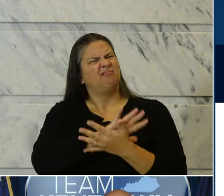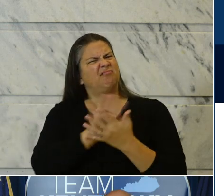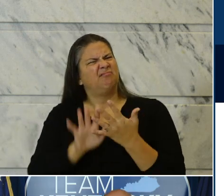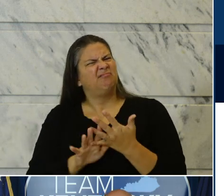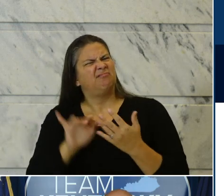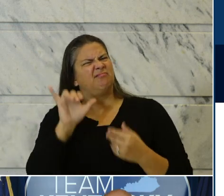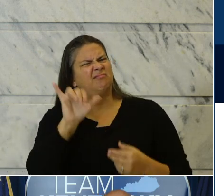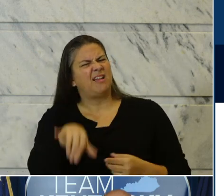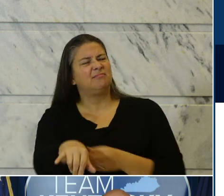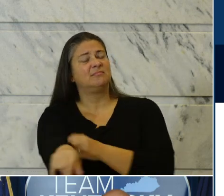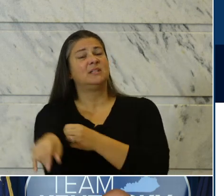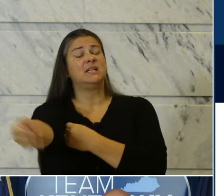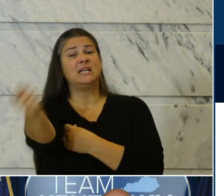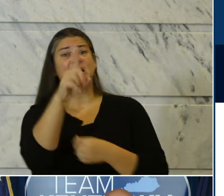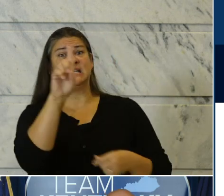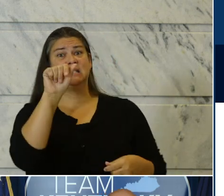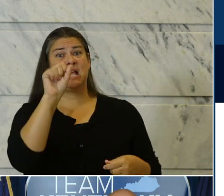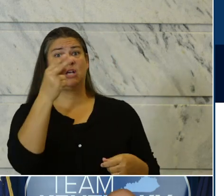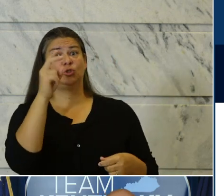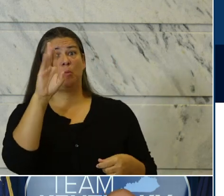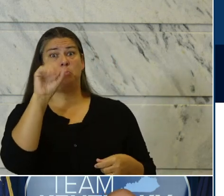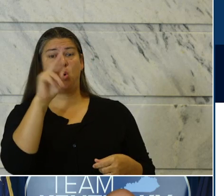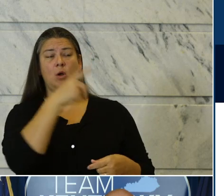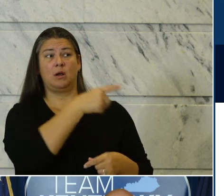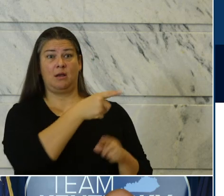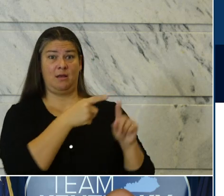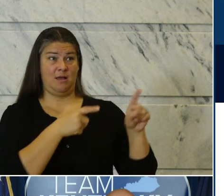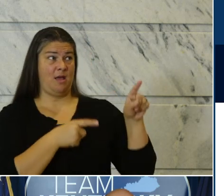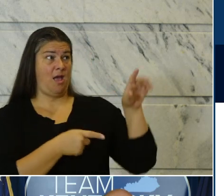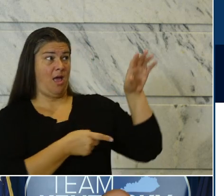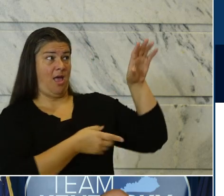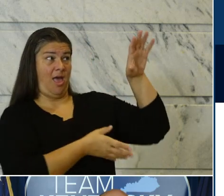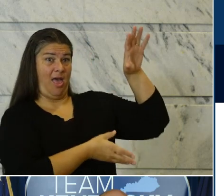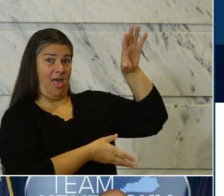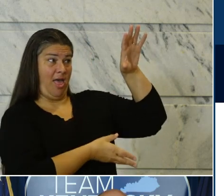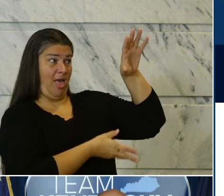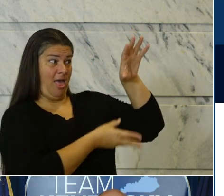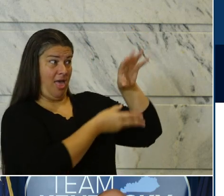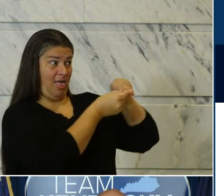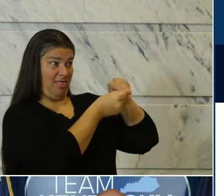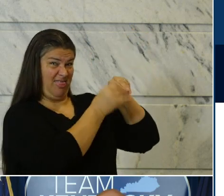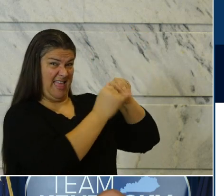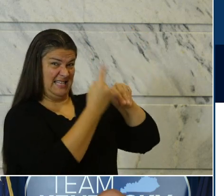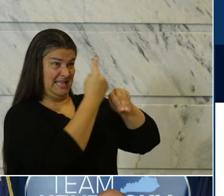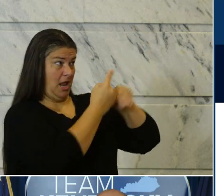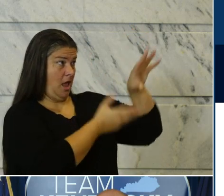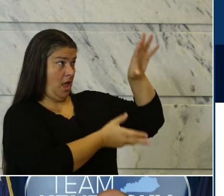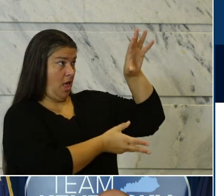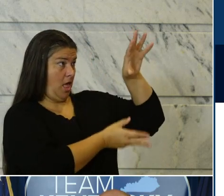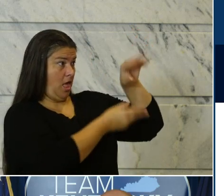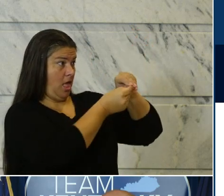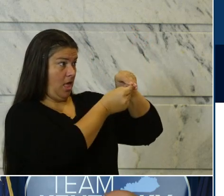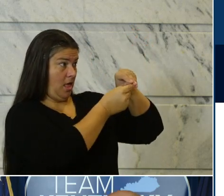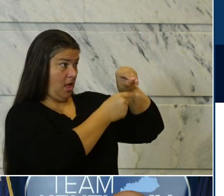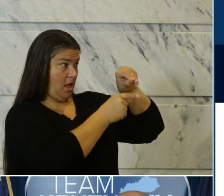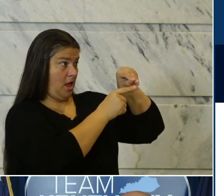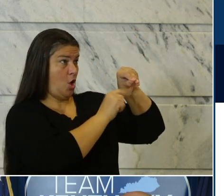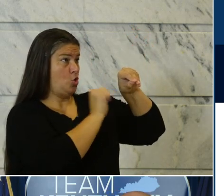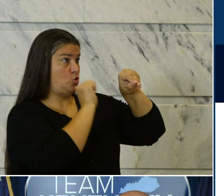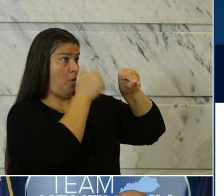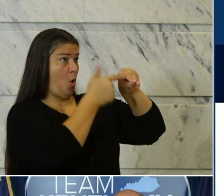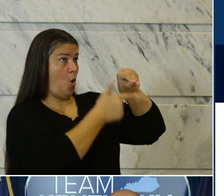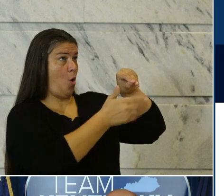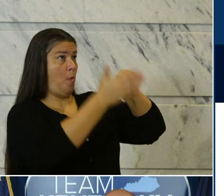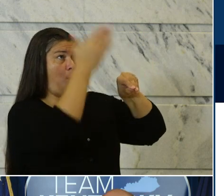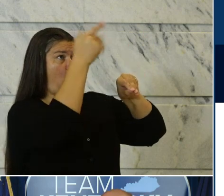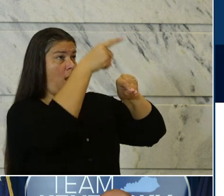the dashboard will update every morning with data from all the way through the previous day. And that's how that will be updated, and we'll go from here and see